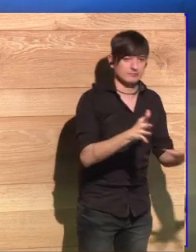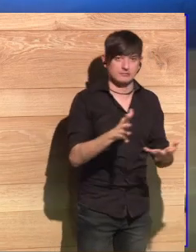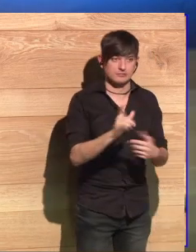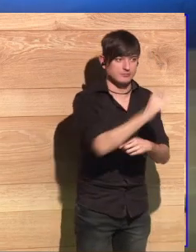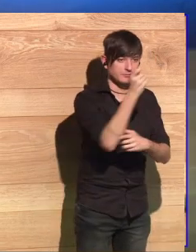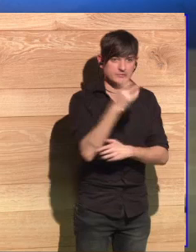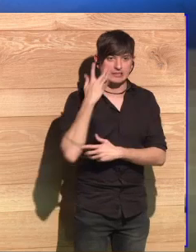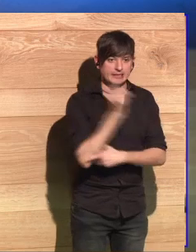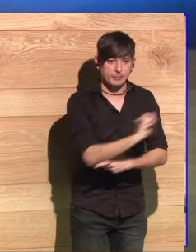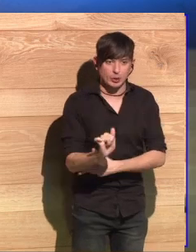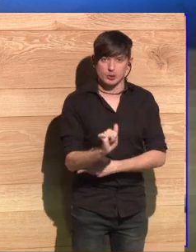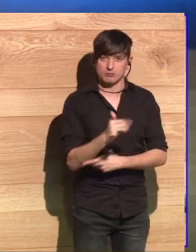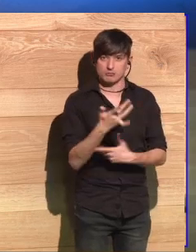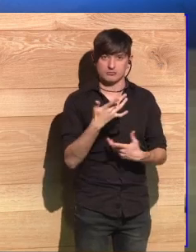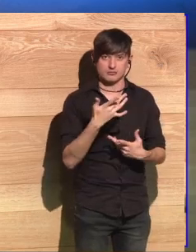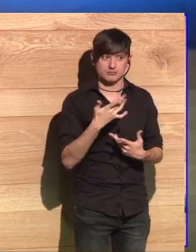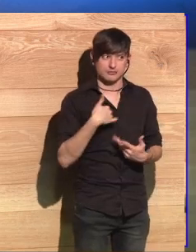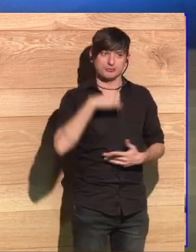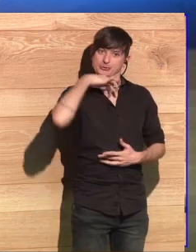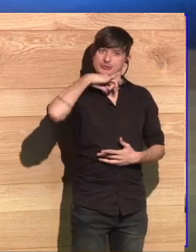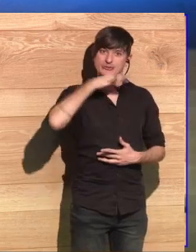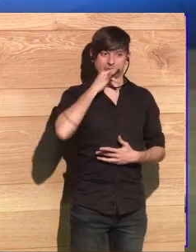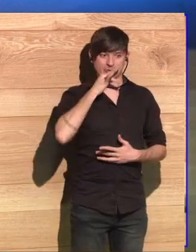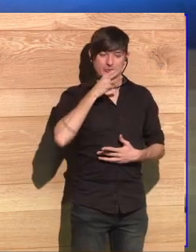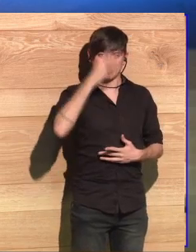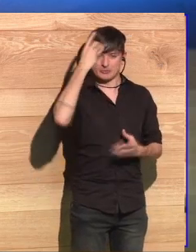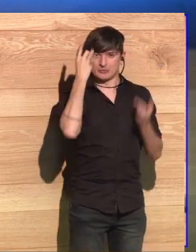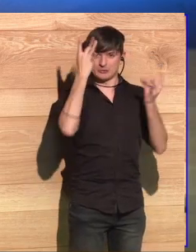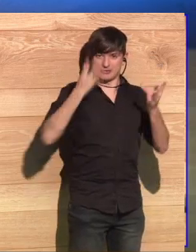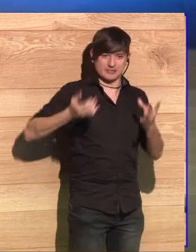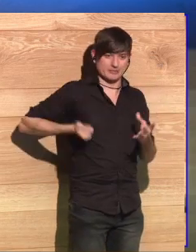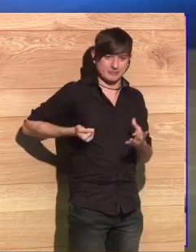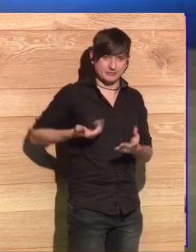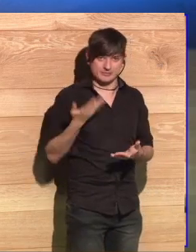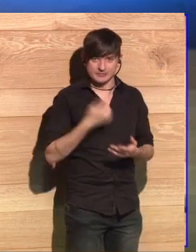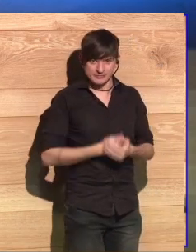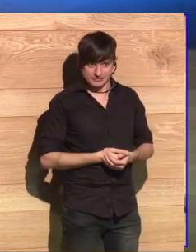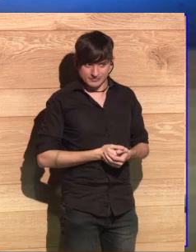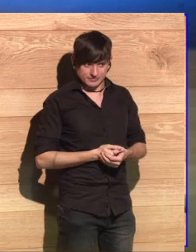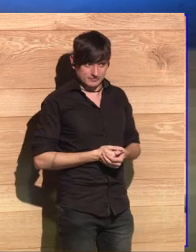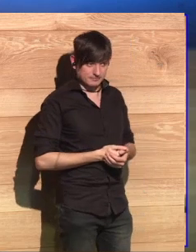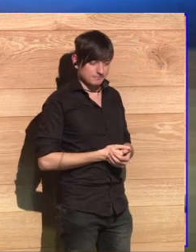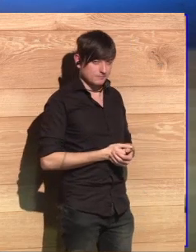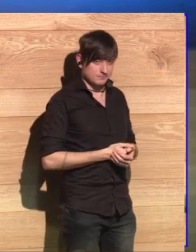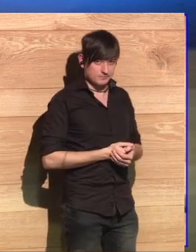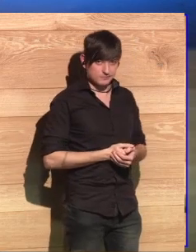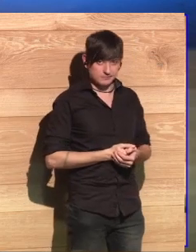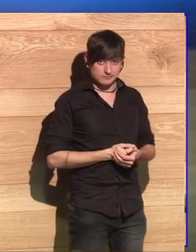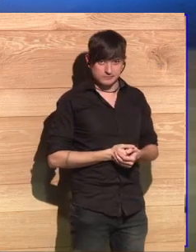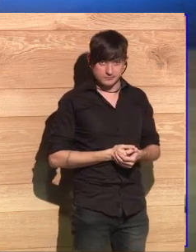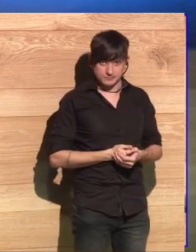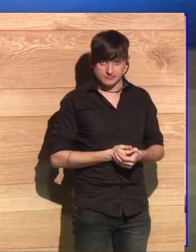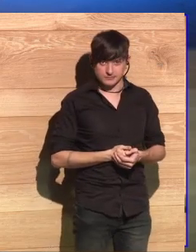happy because you're finally empty. But I also know I know what Alberto's saying about the helplessness you